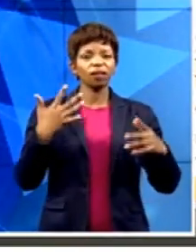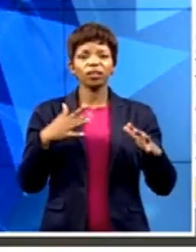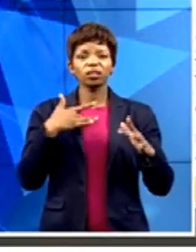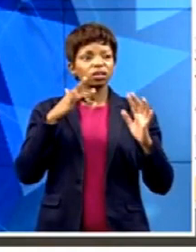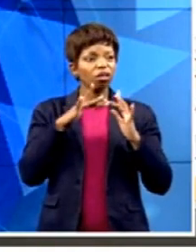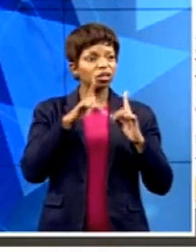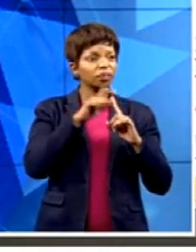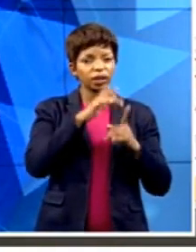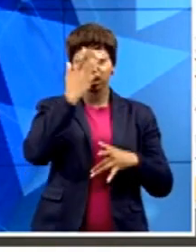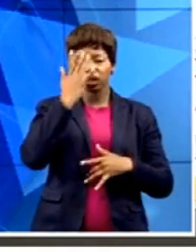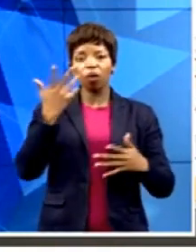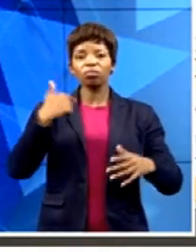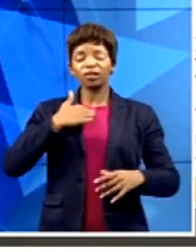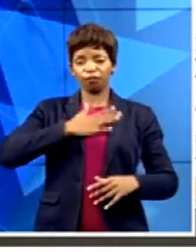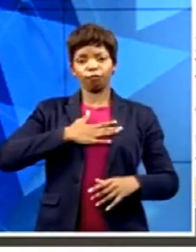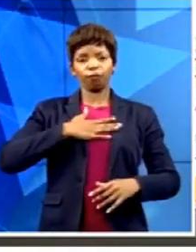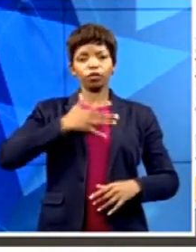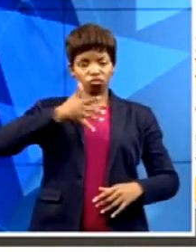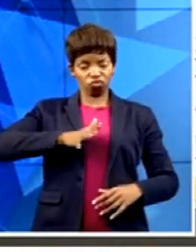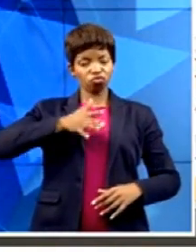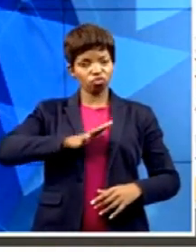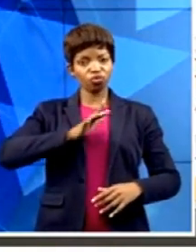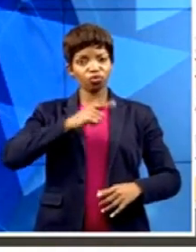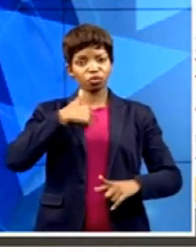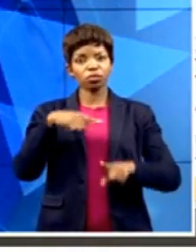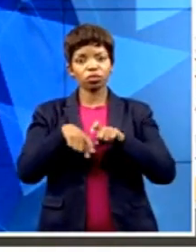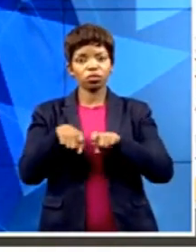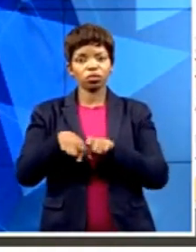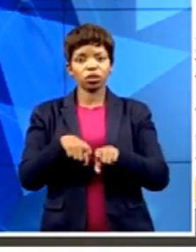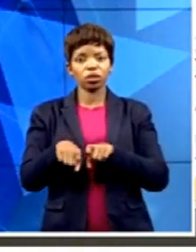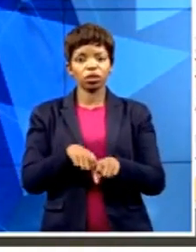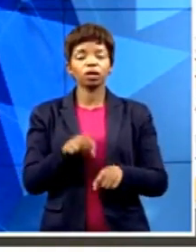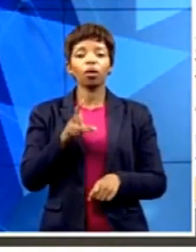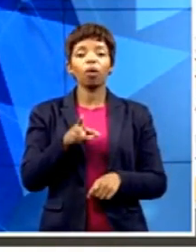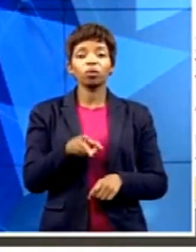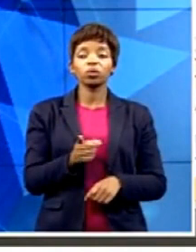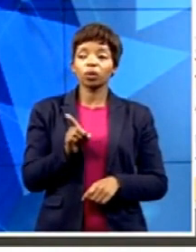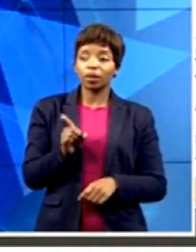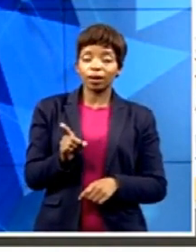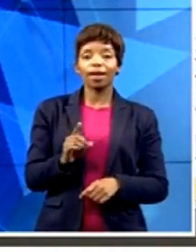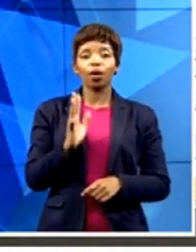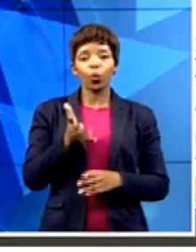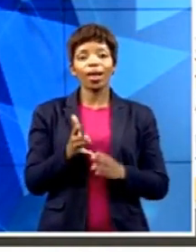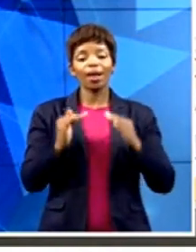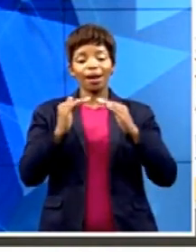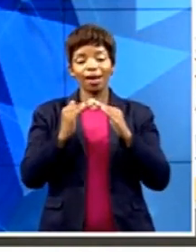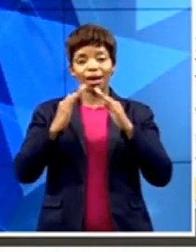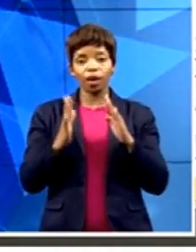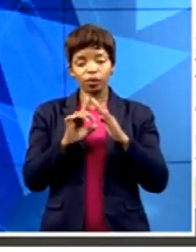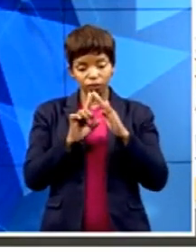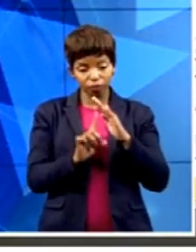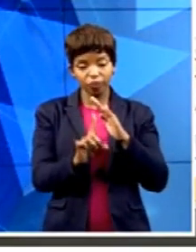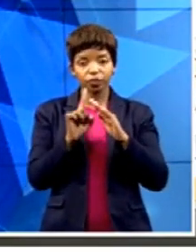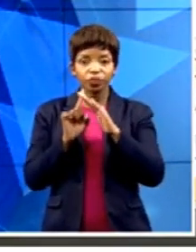health workers here in this area have been going door to door as well to find people, to speak to them, to get an understanding whether or